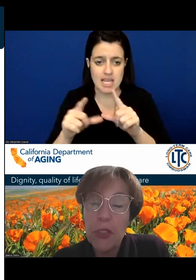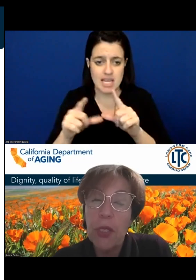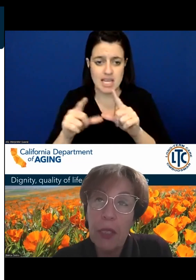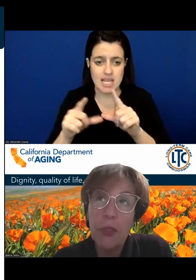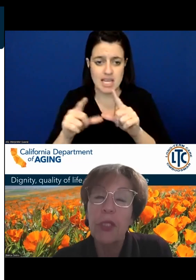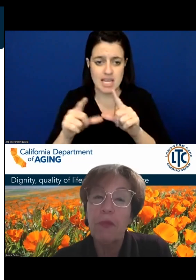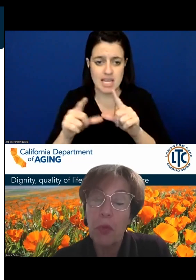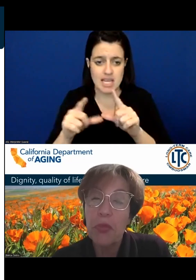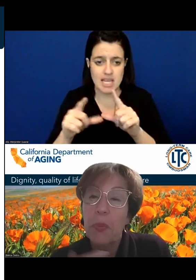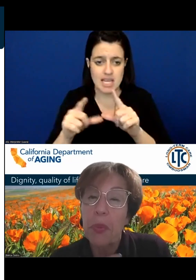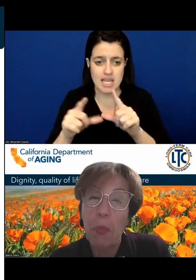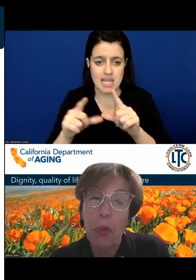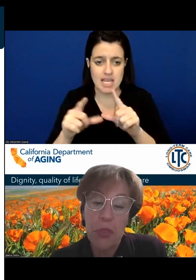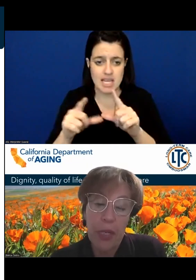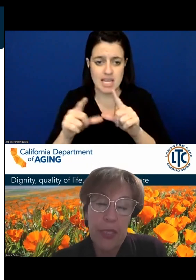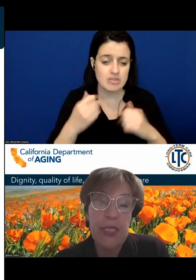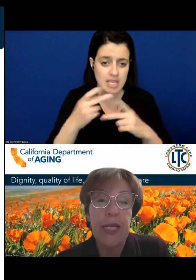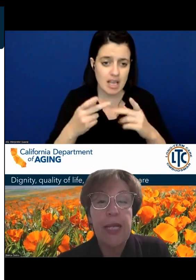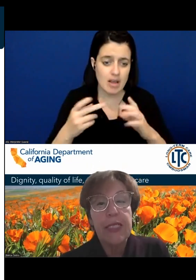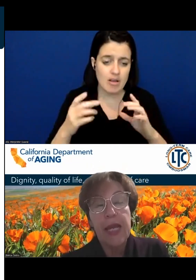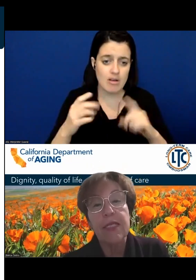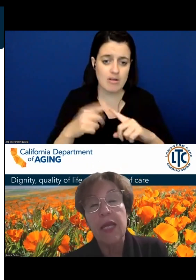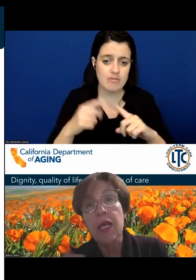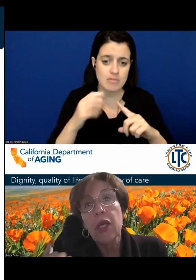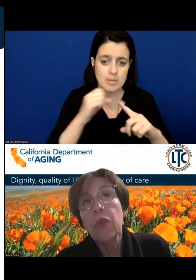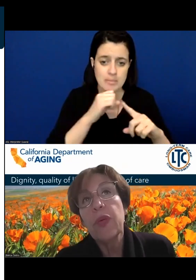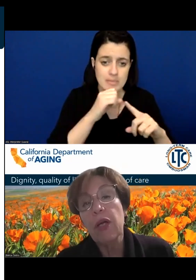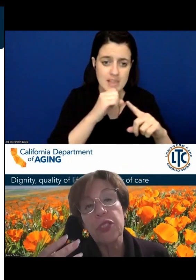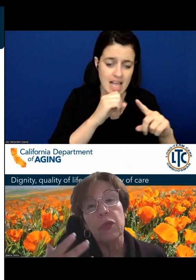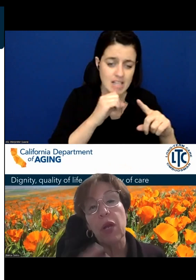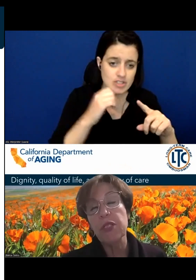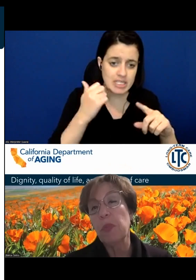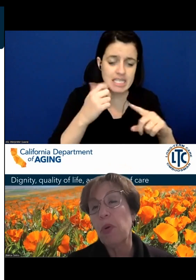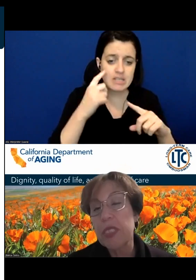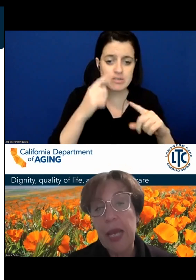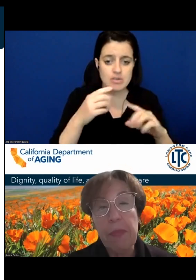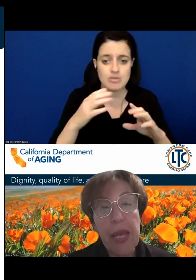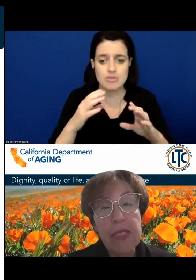the elderly, of course, we would report directly to CSS. We also